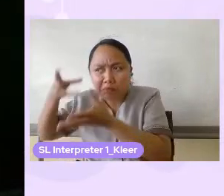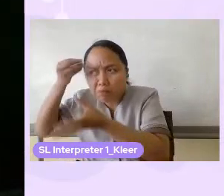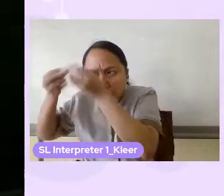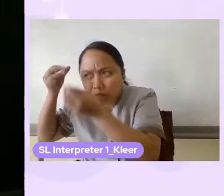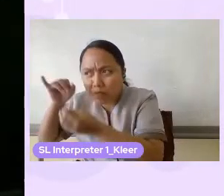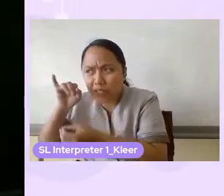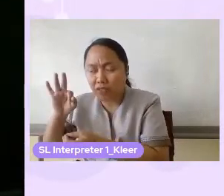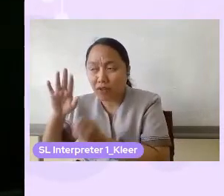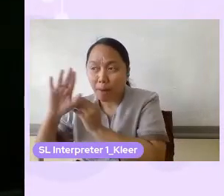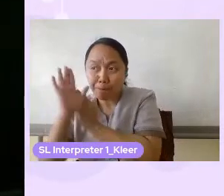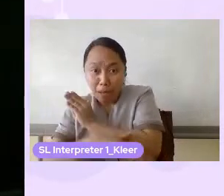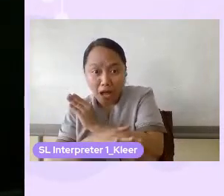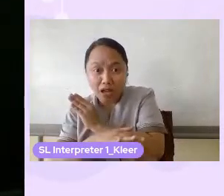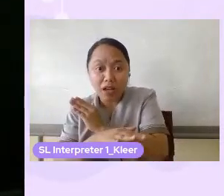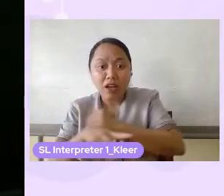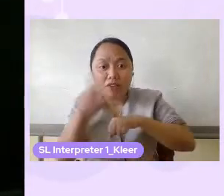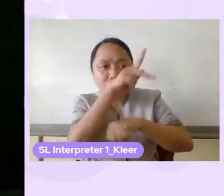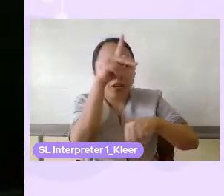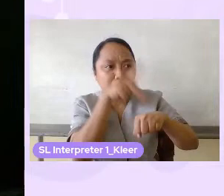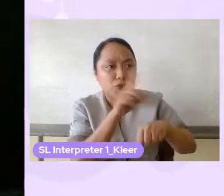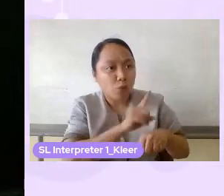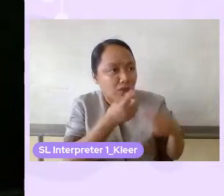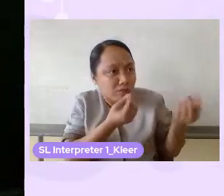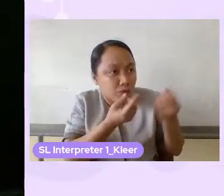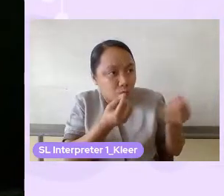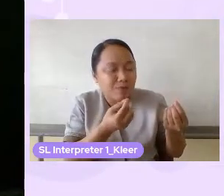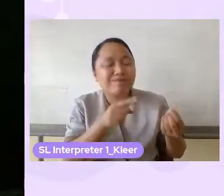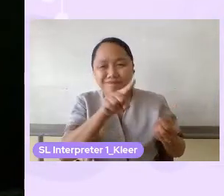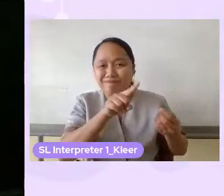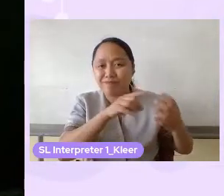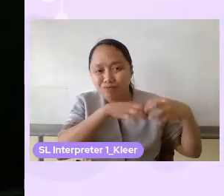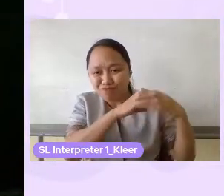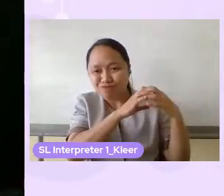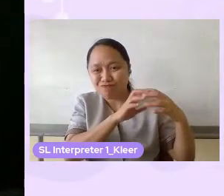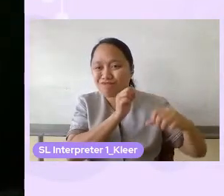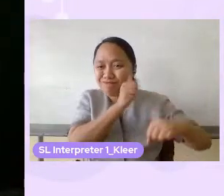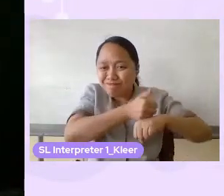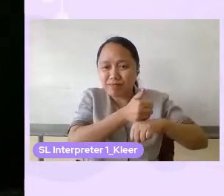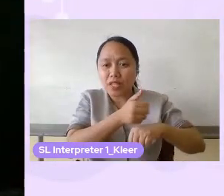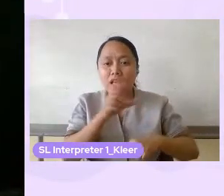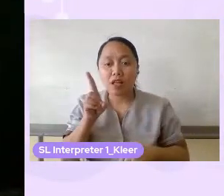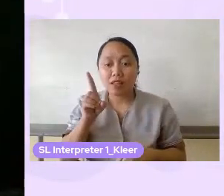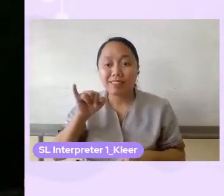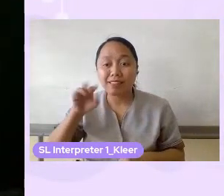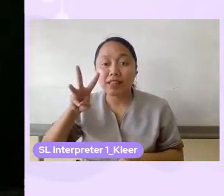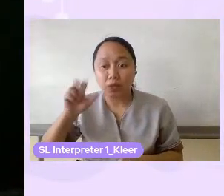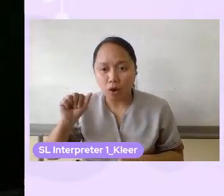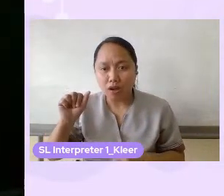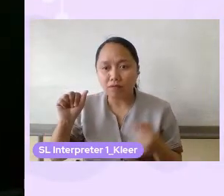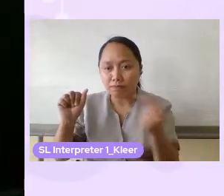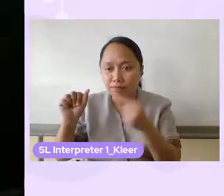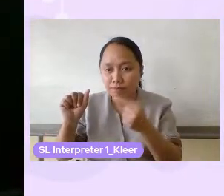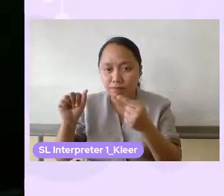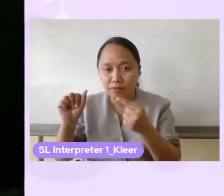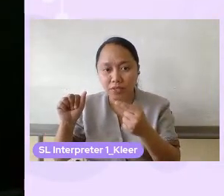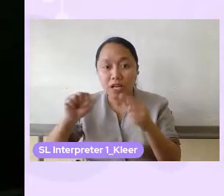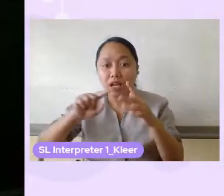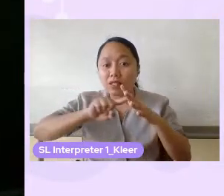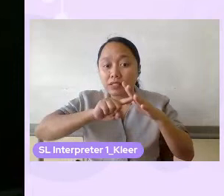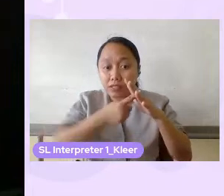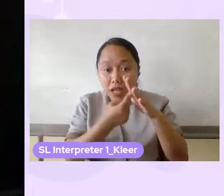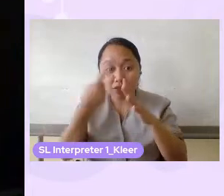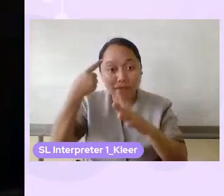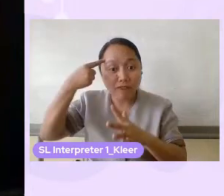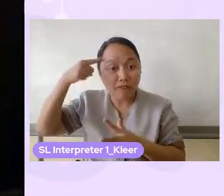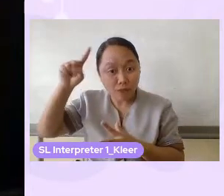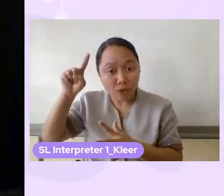na DIWA is a Filipino word which is short for which stands for mindset,